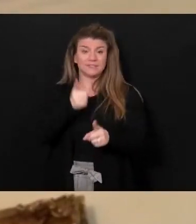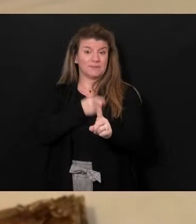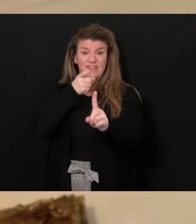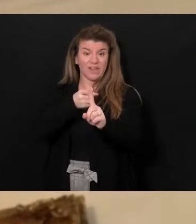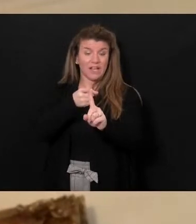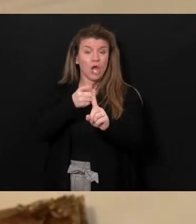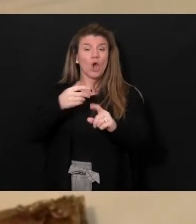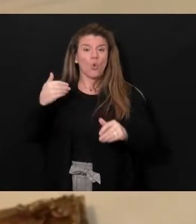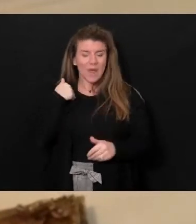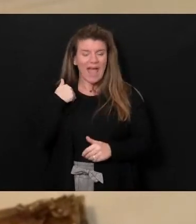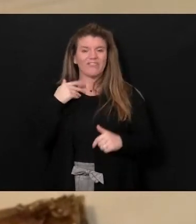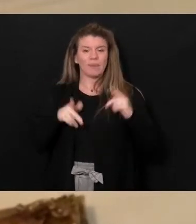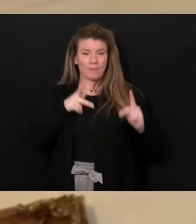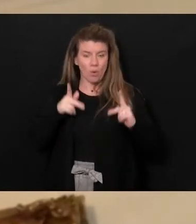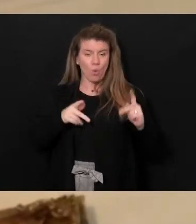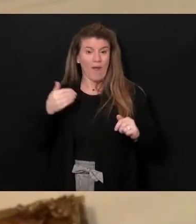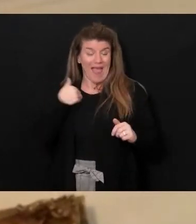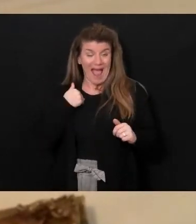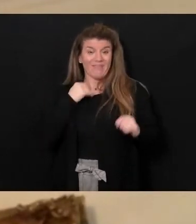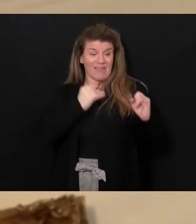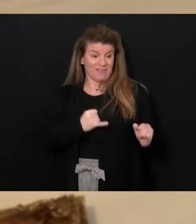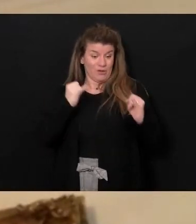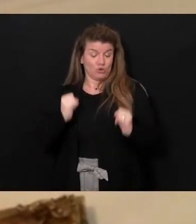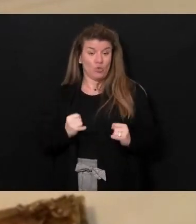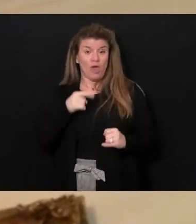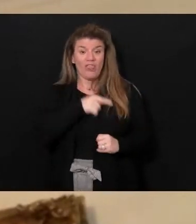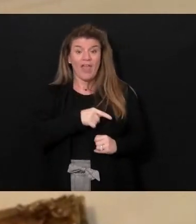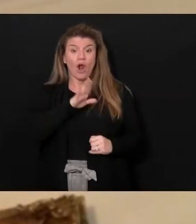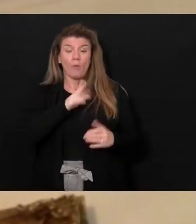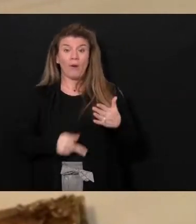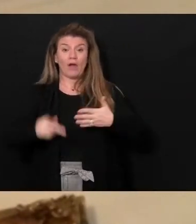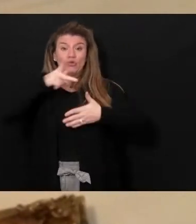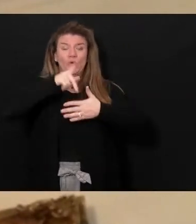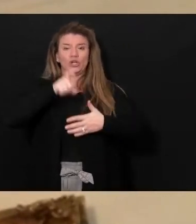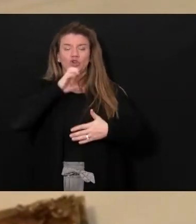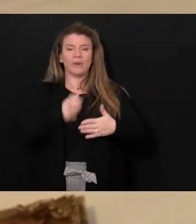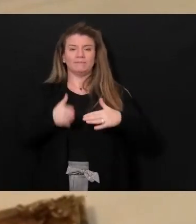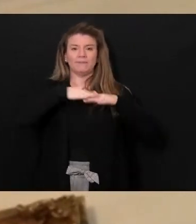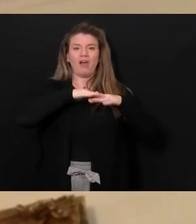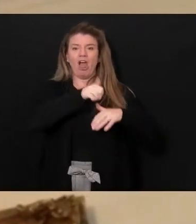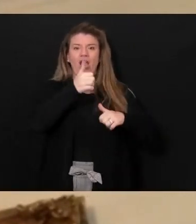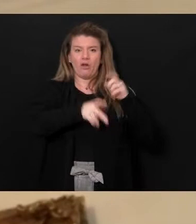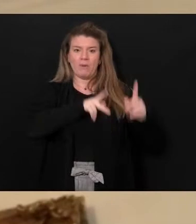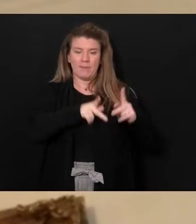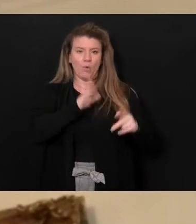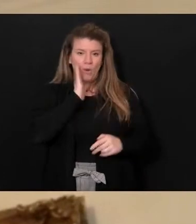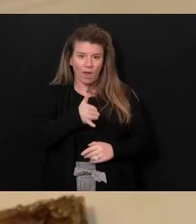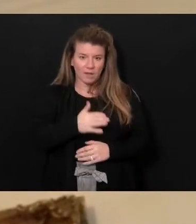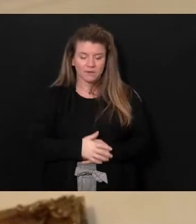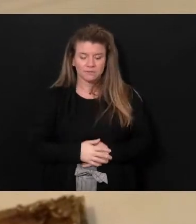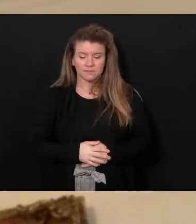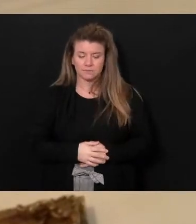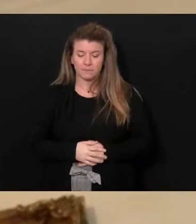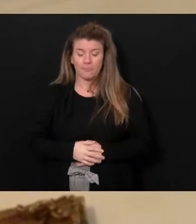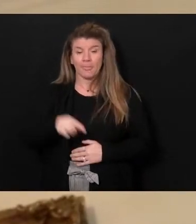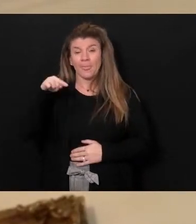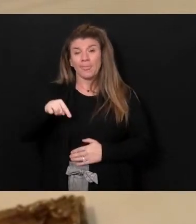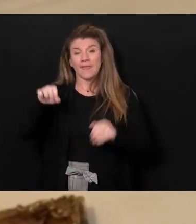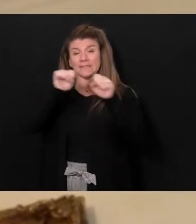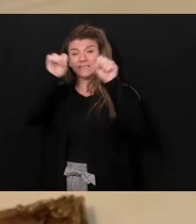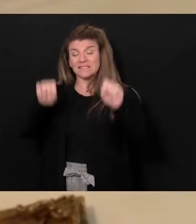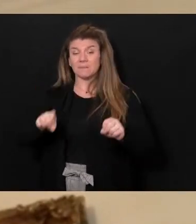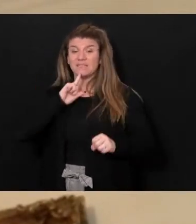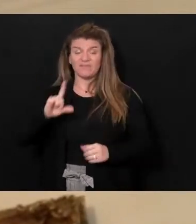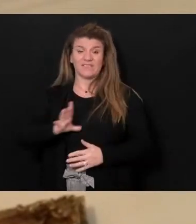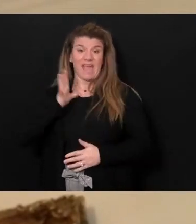we have individuals who should be prioritized over others. Let me also quickly say this system is very sophisticated.